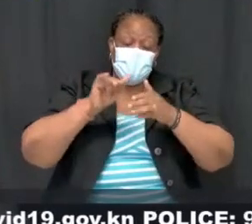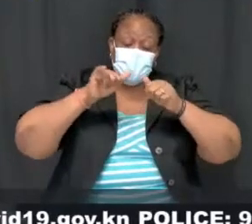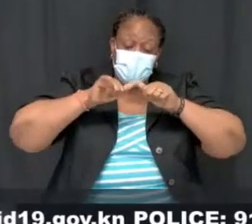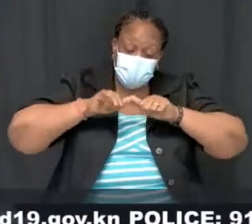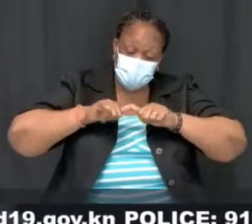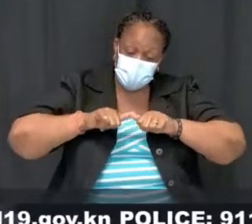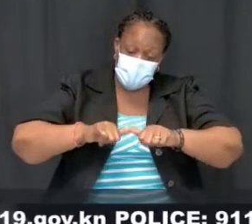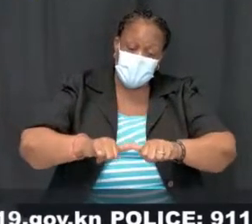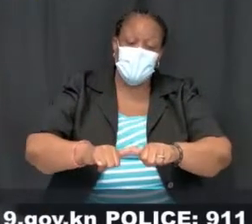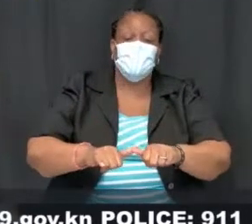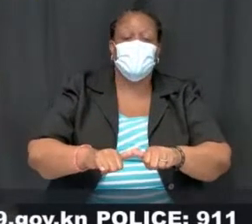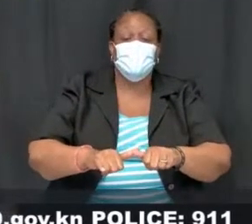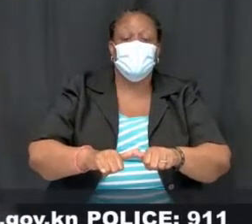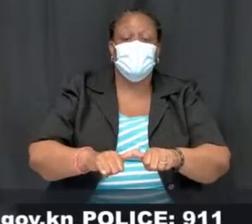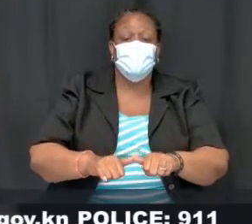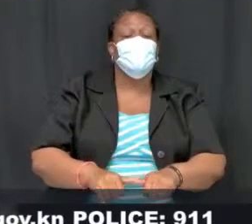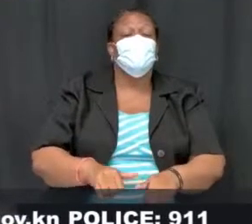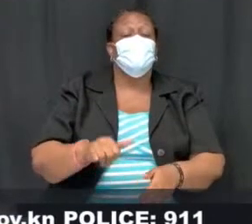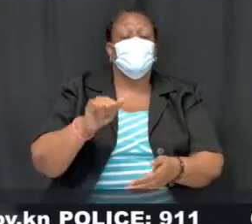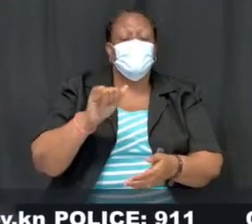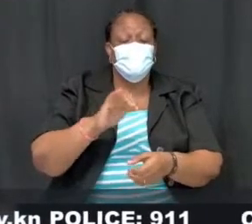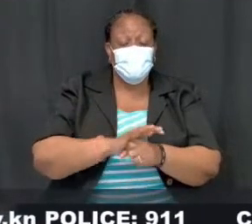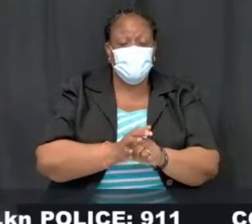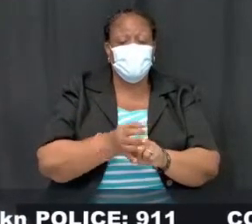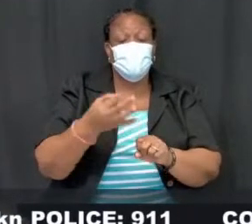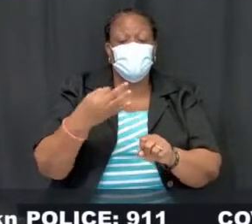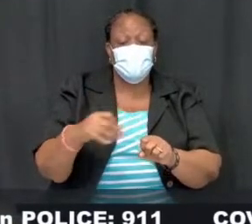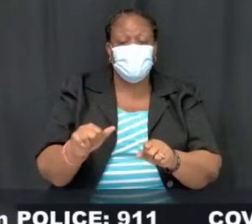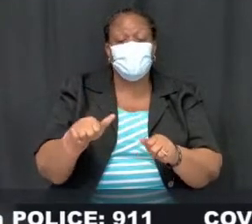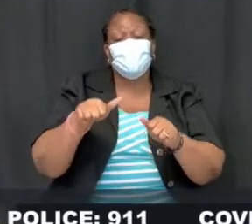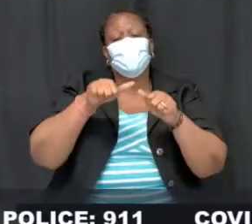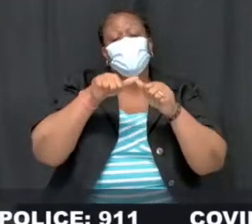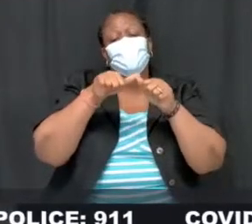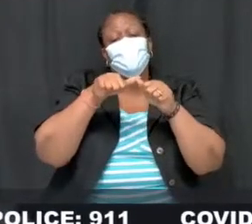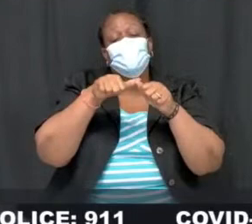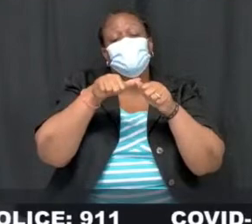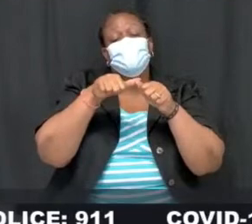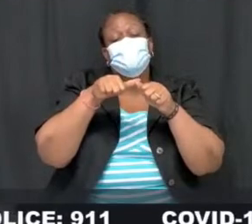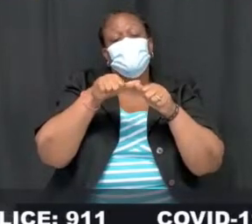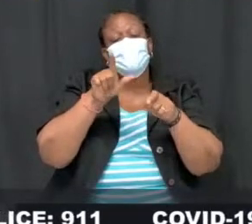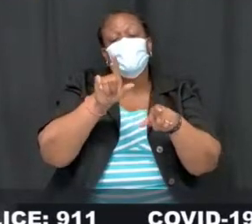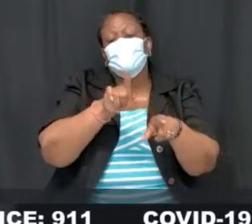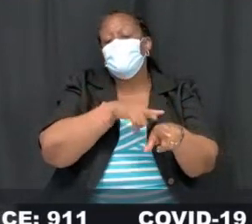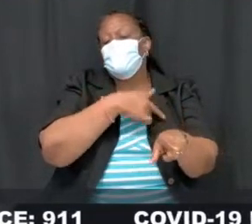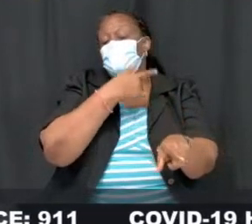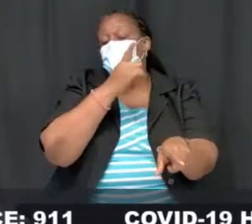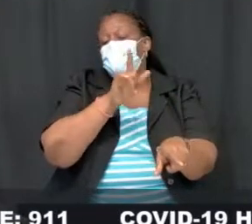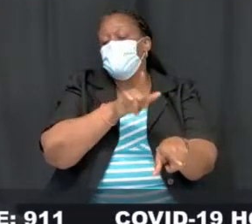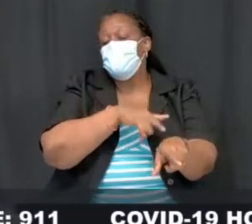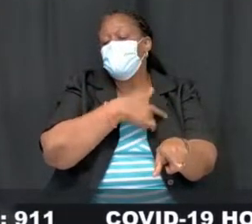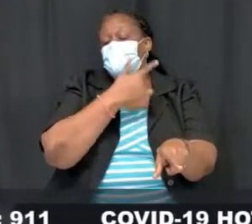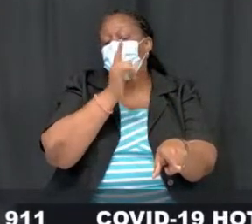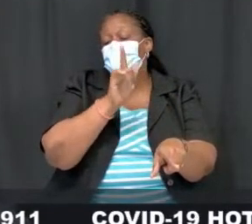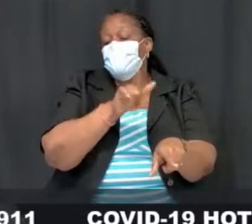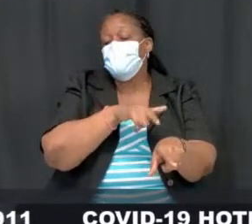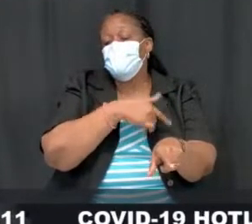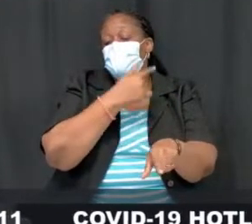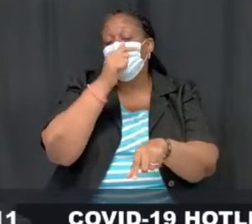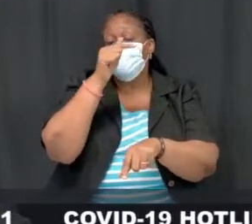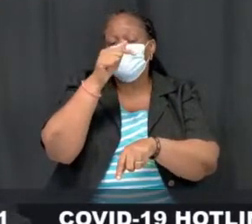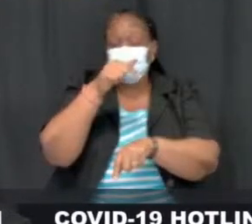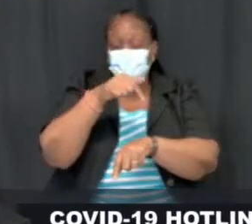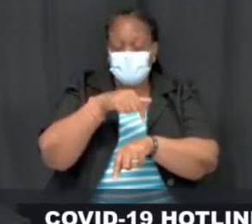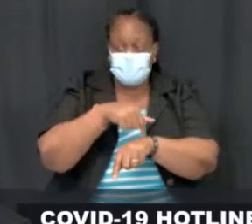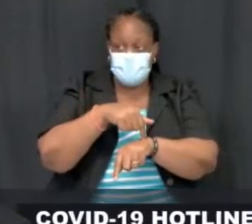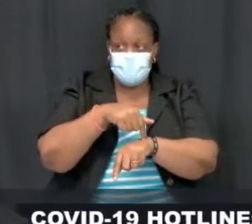around the world, then the pandemic is going to be with us for a very long time, because we are